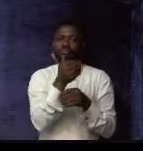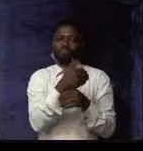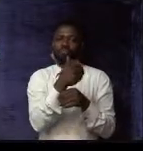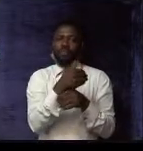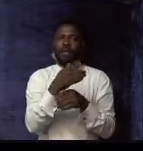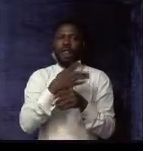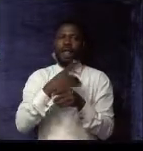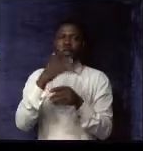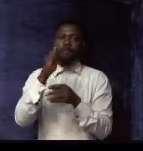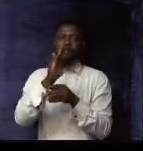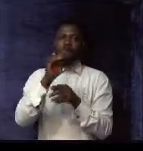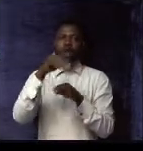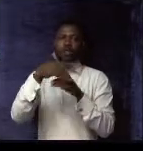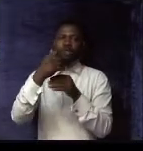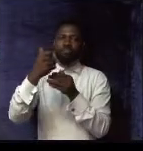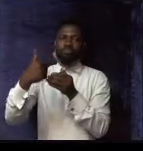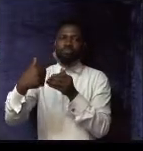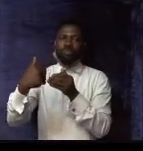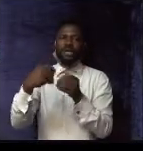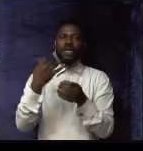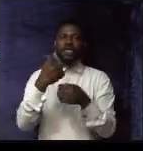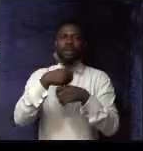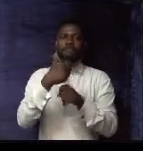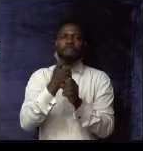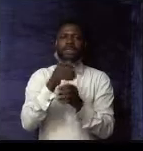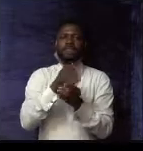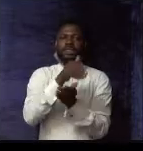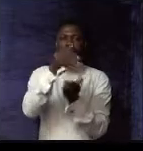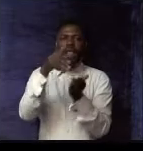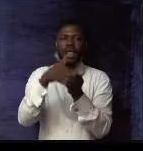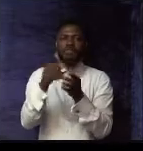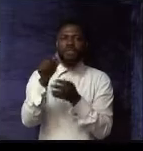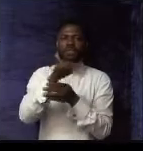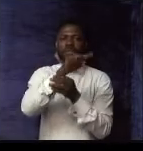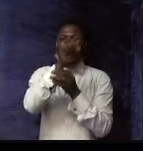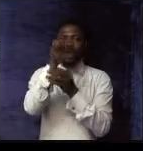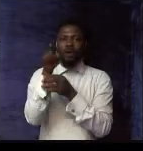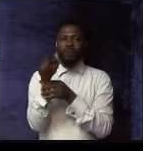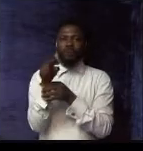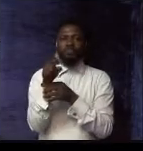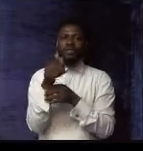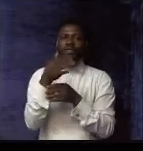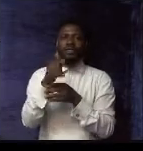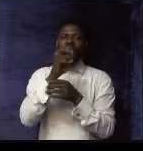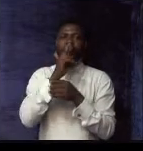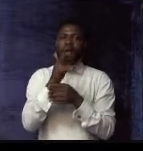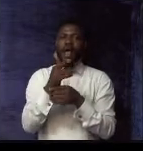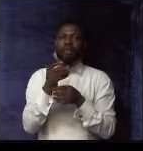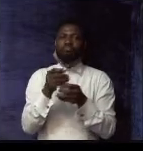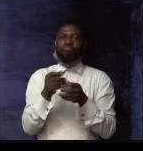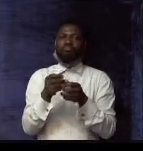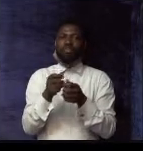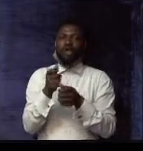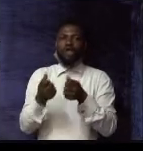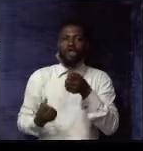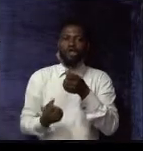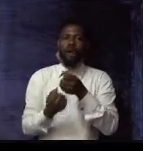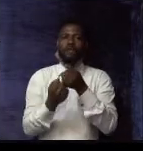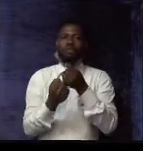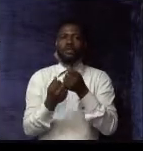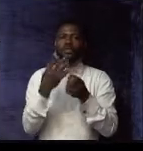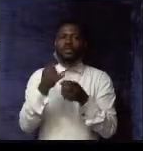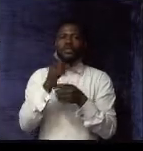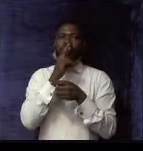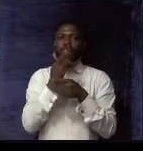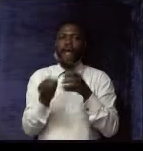A on this side, B on this side, they form a semicircle, and because they form a semicircle, they are supplementary,